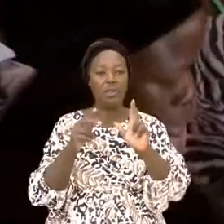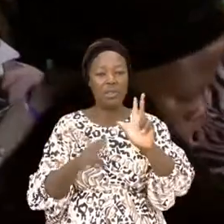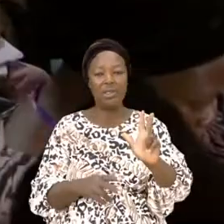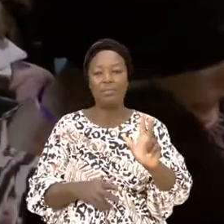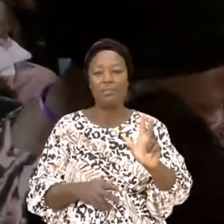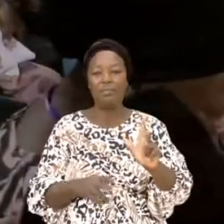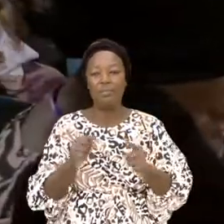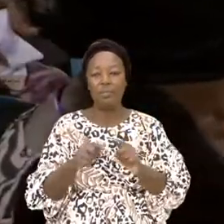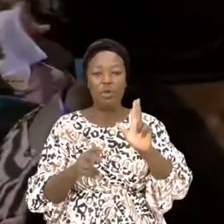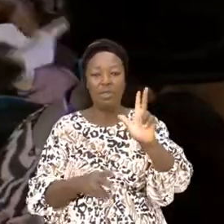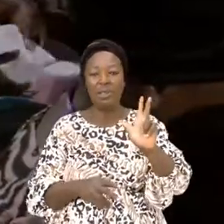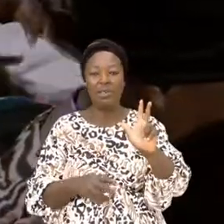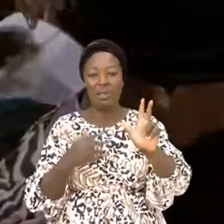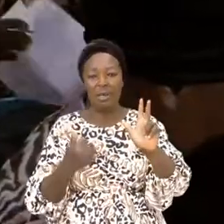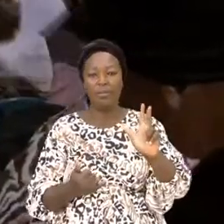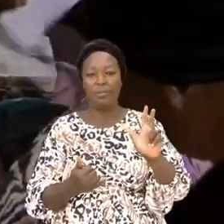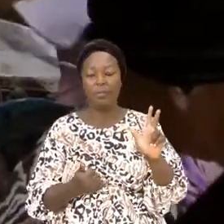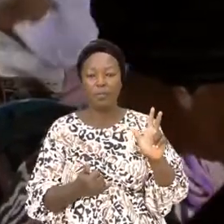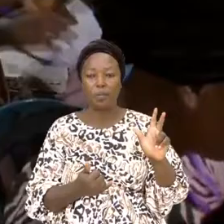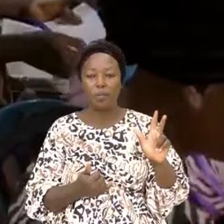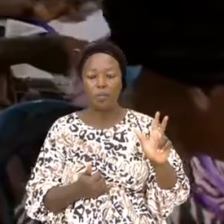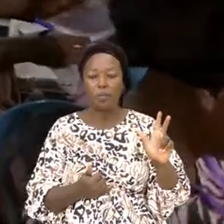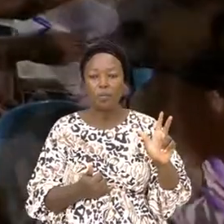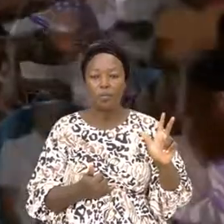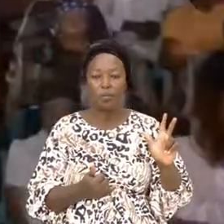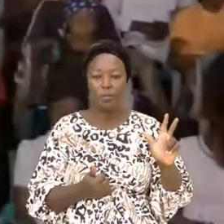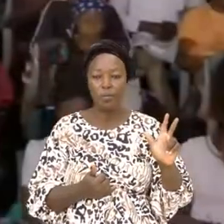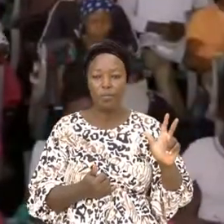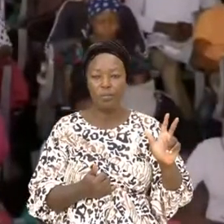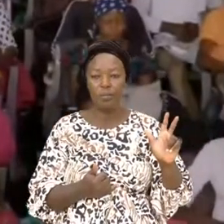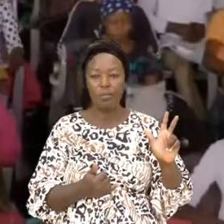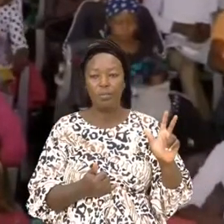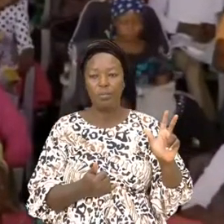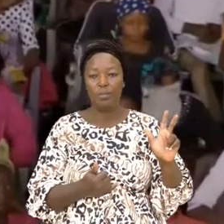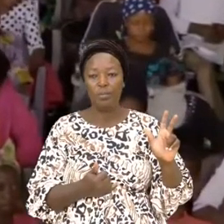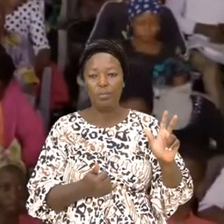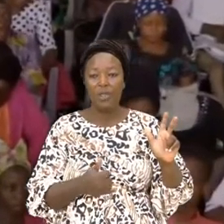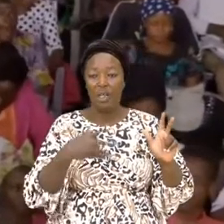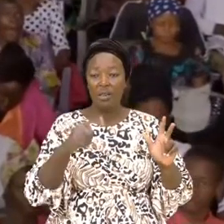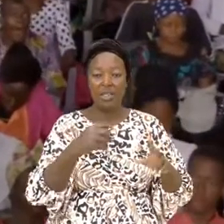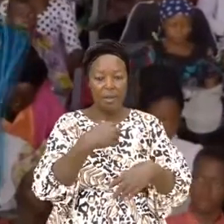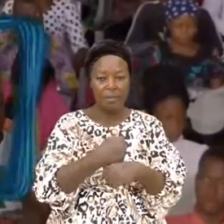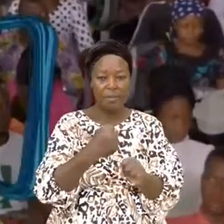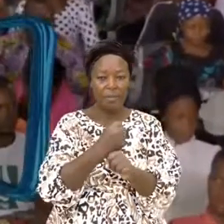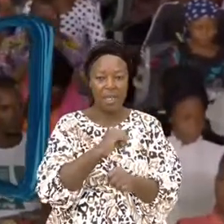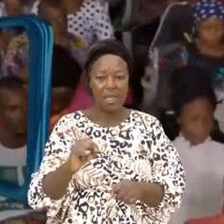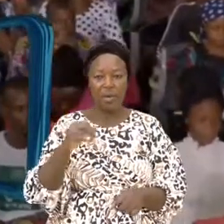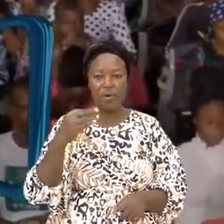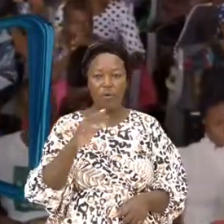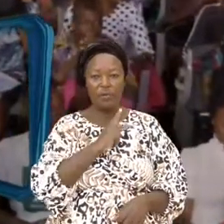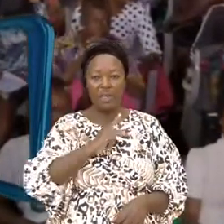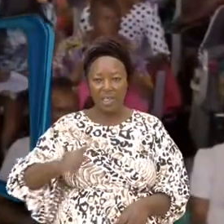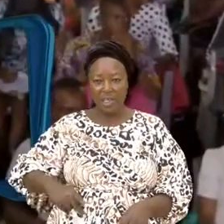Point number three, we're looking at the making of kings